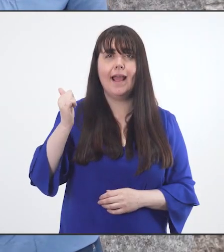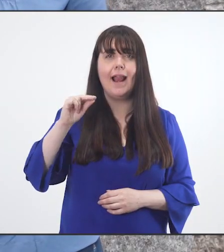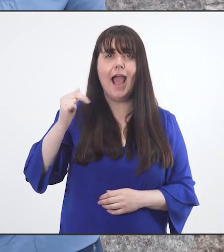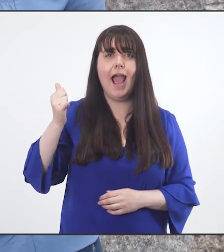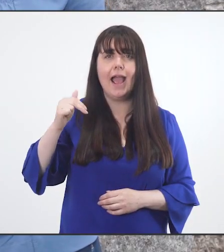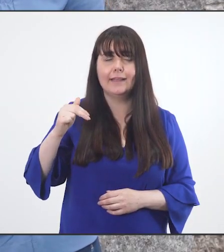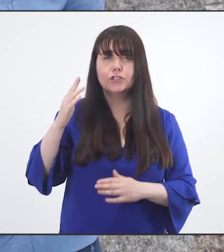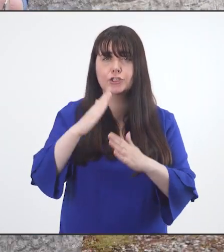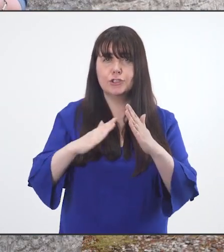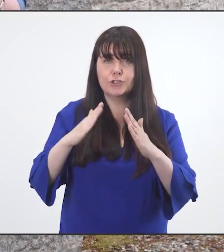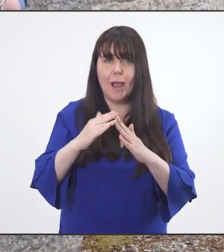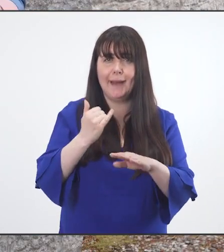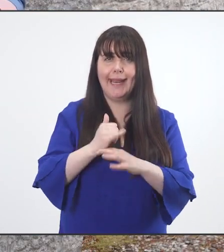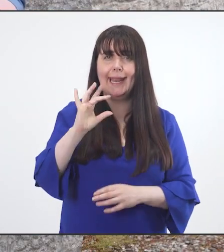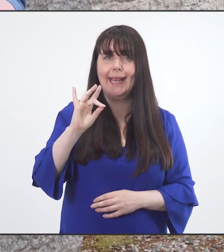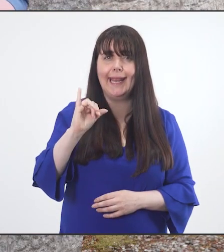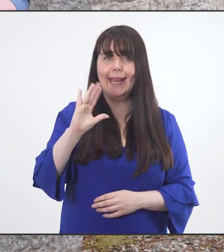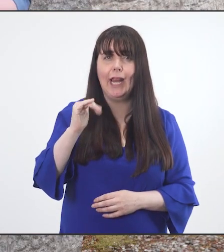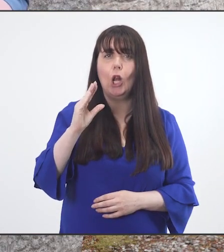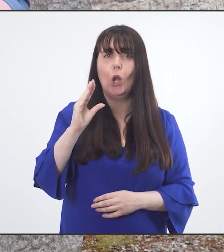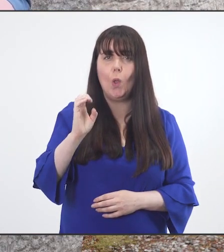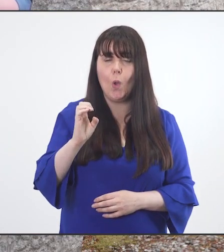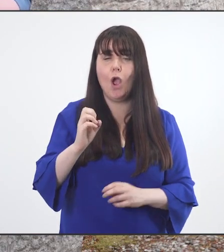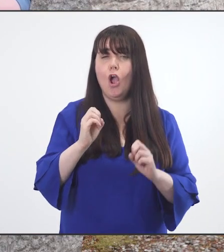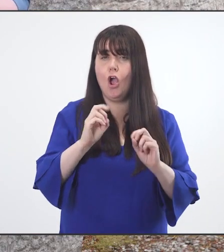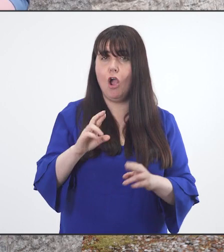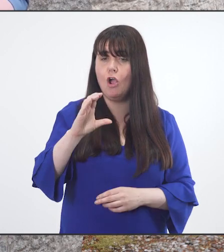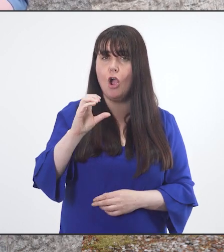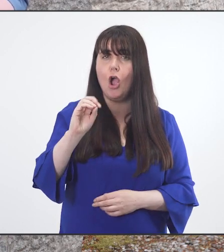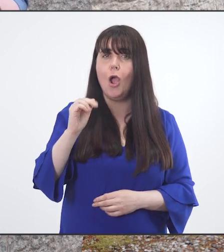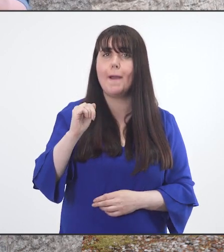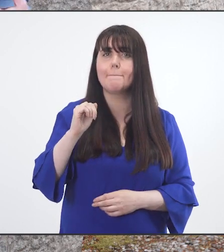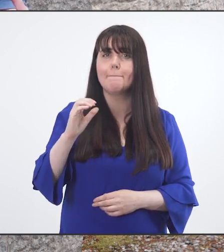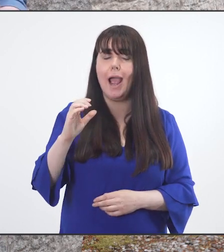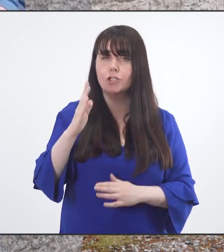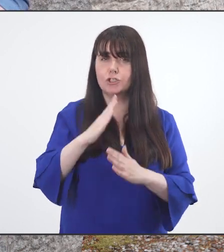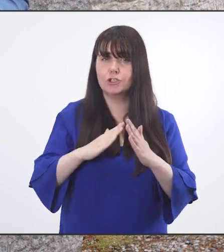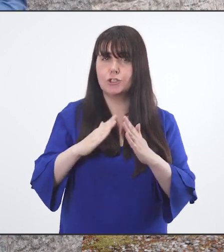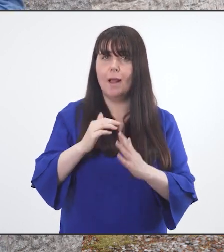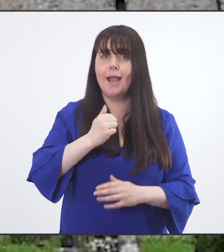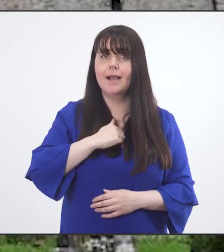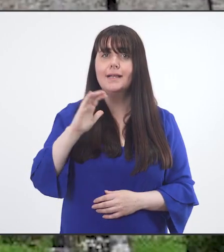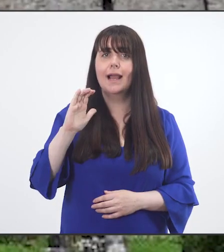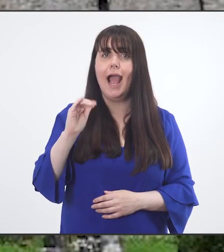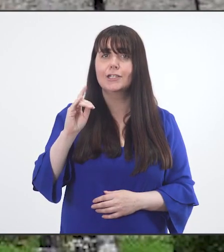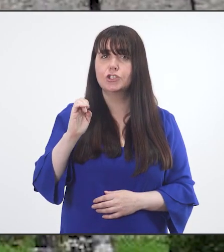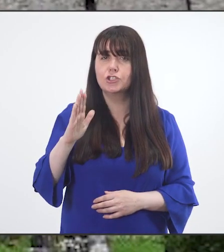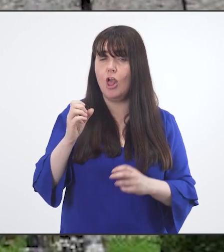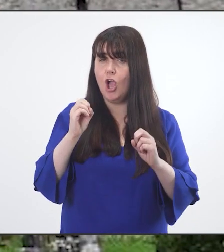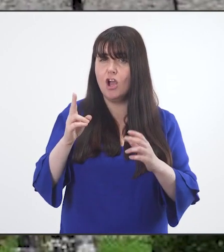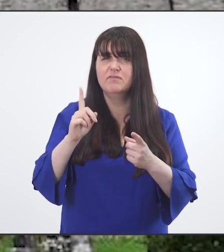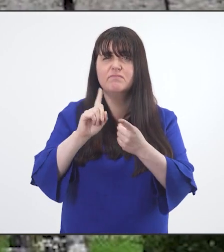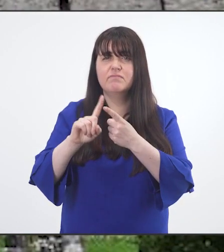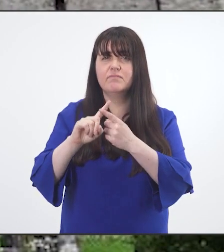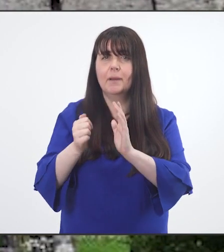particularly important church buildings. Buildings either associated with royalty, such as St Flannan's Chapel